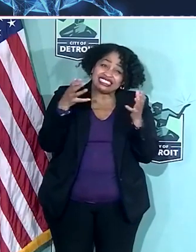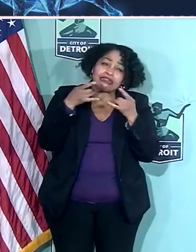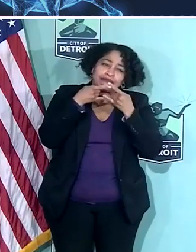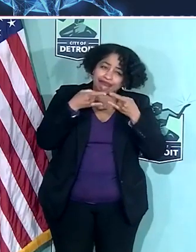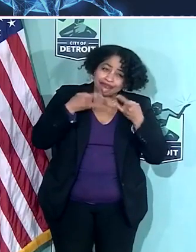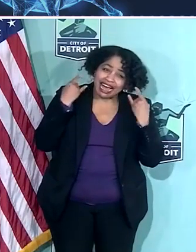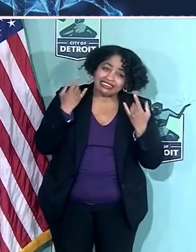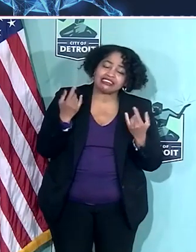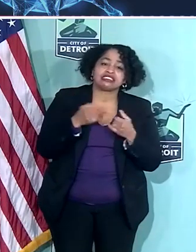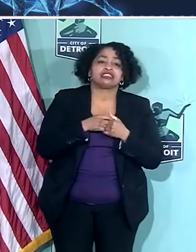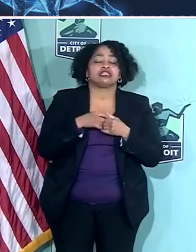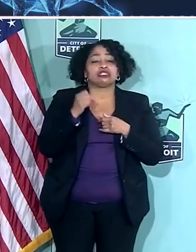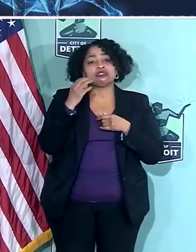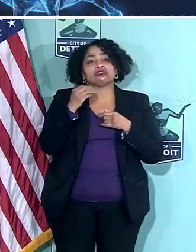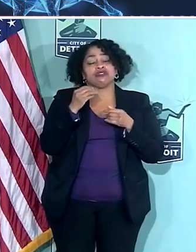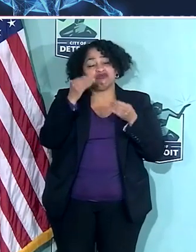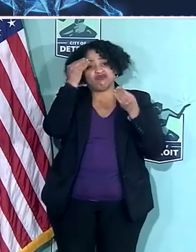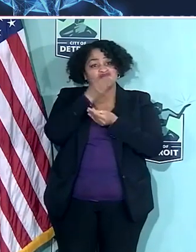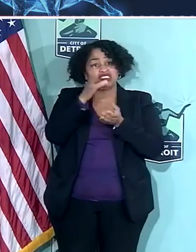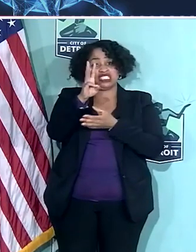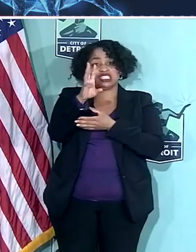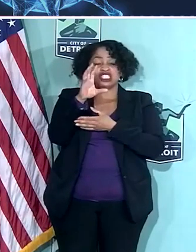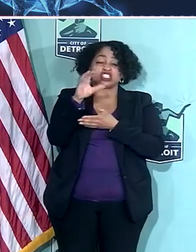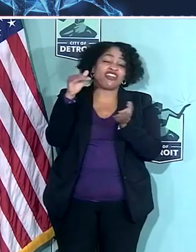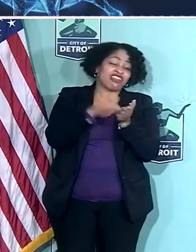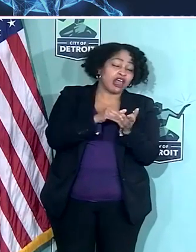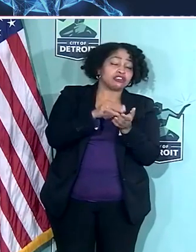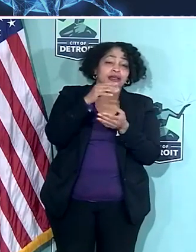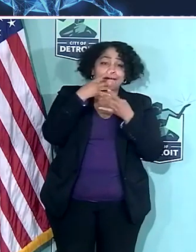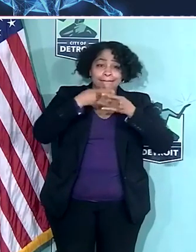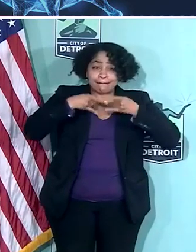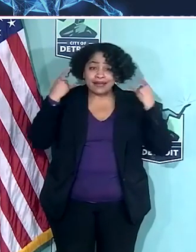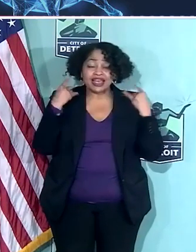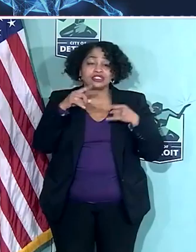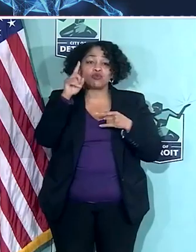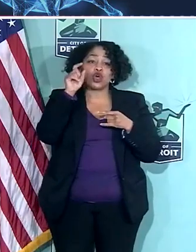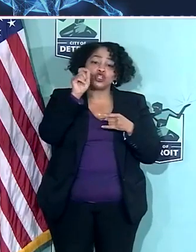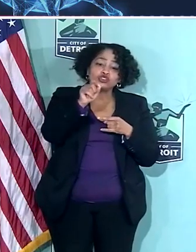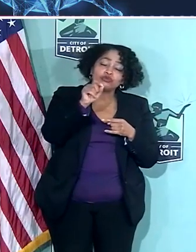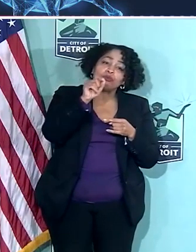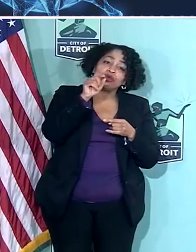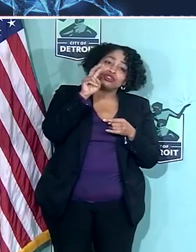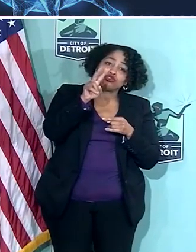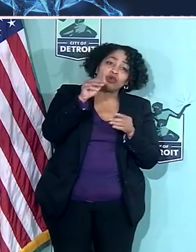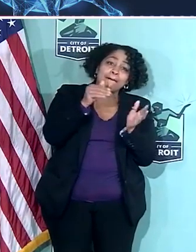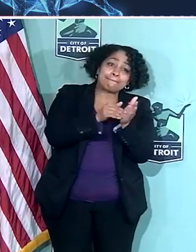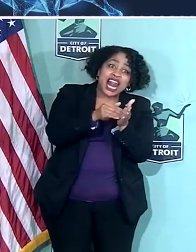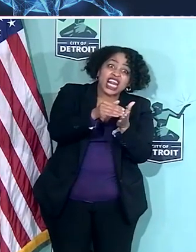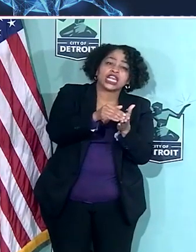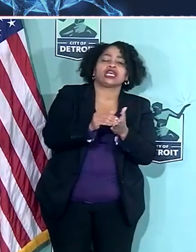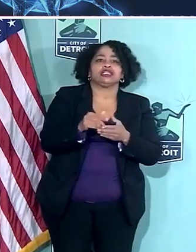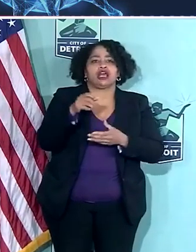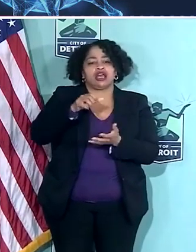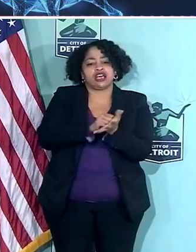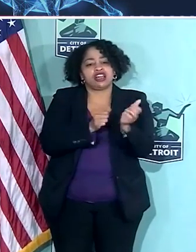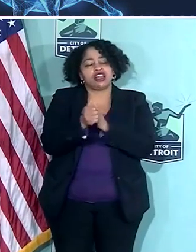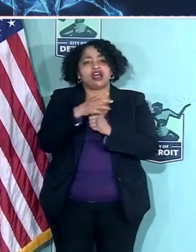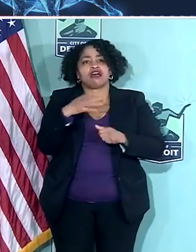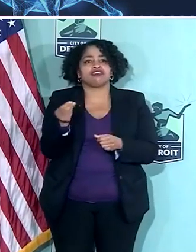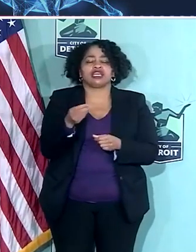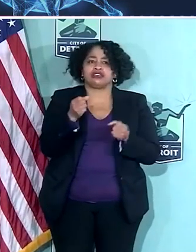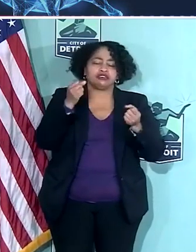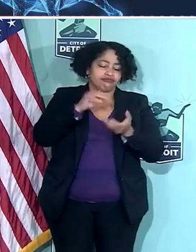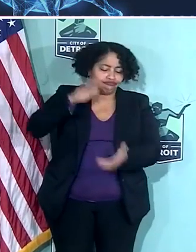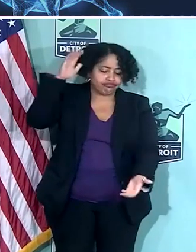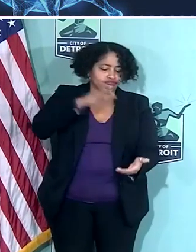next week 600,000 masks, 1.2 million gloves, and 6,000 gallons of hand sanitizer and